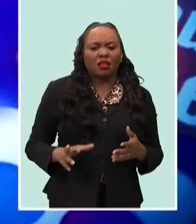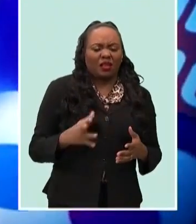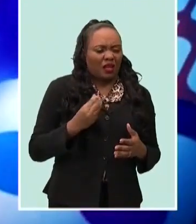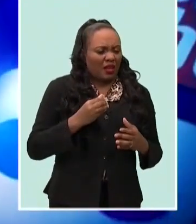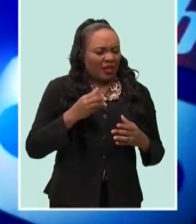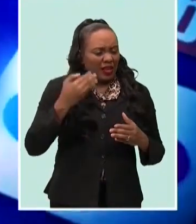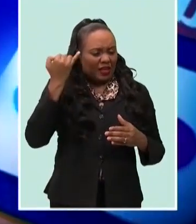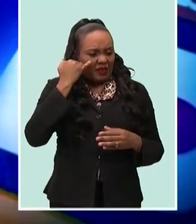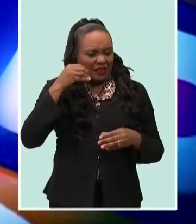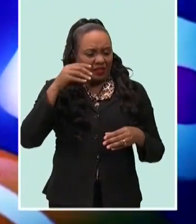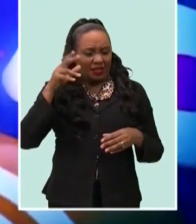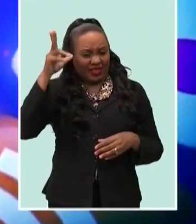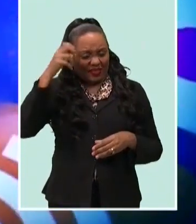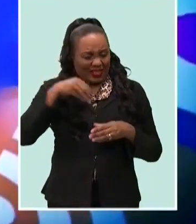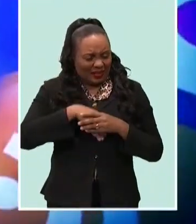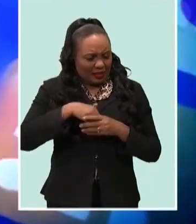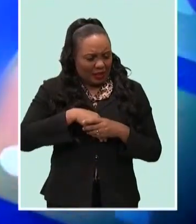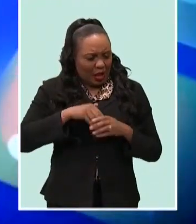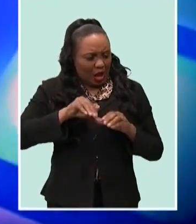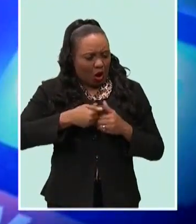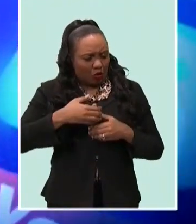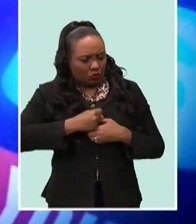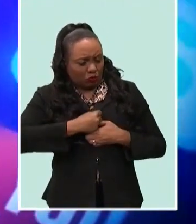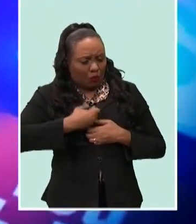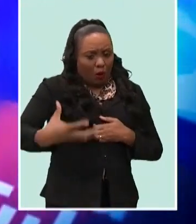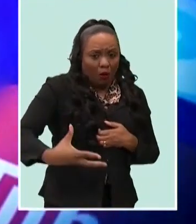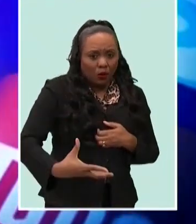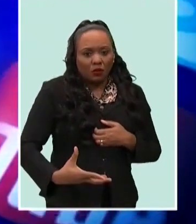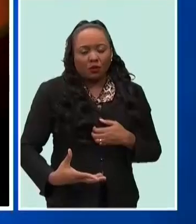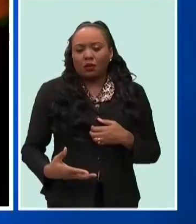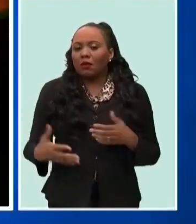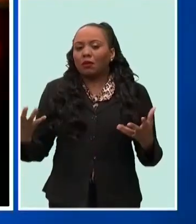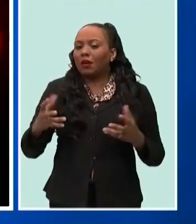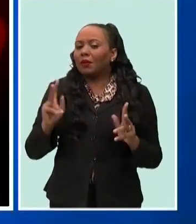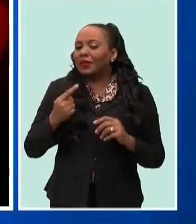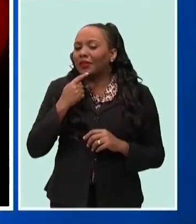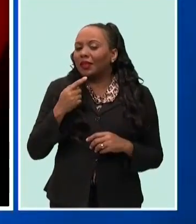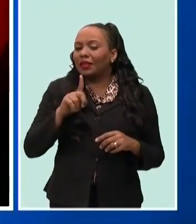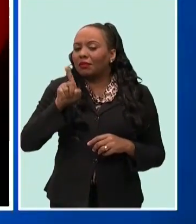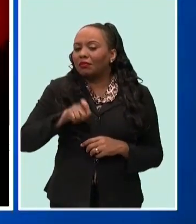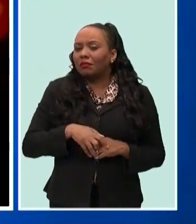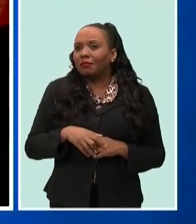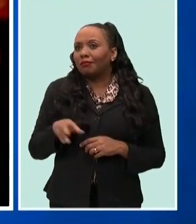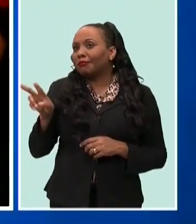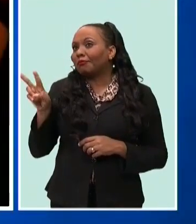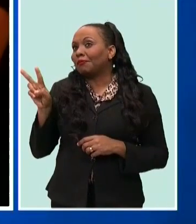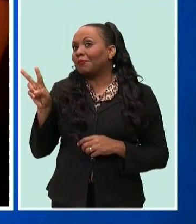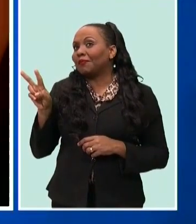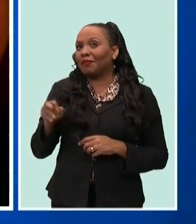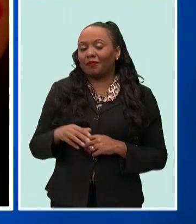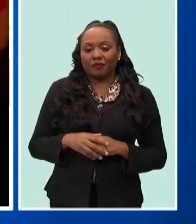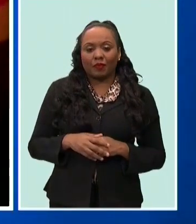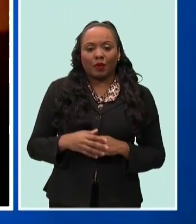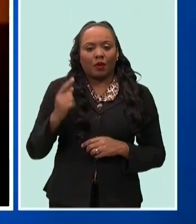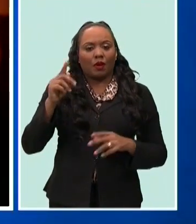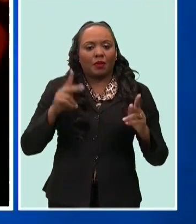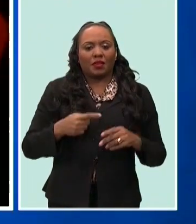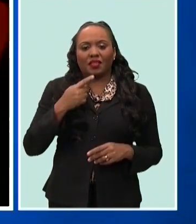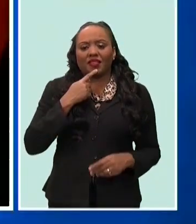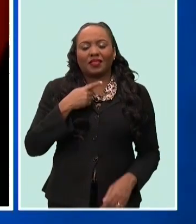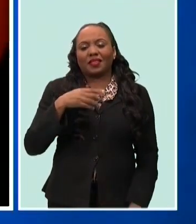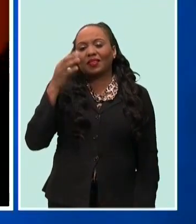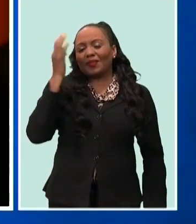Barbadians. So let's see what our Facebook followers have to say. Glyn-Burke describes exorcism as